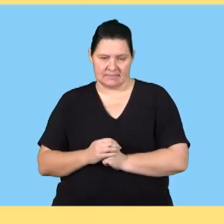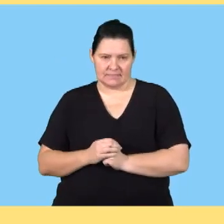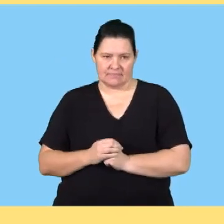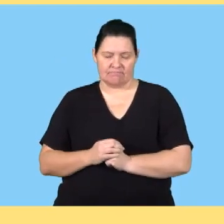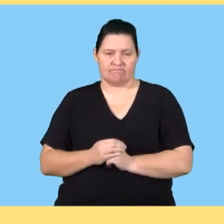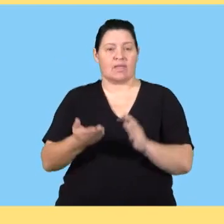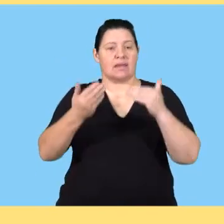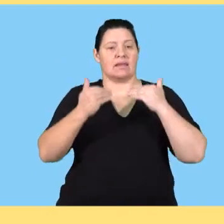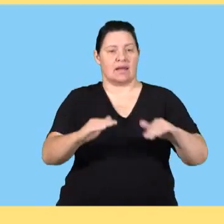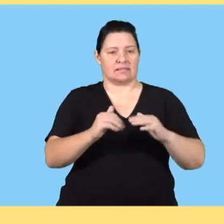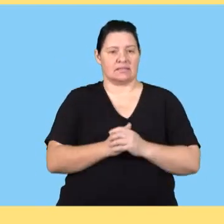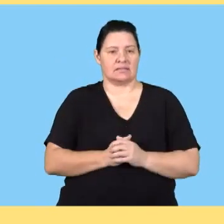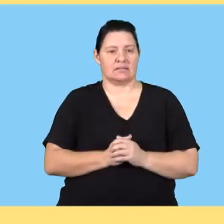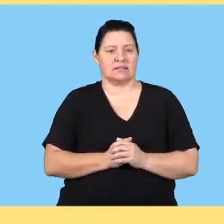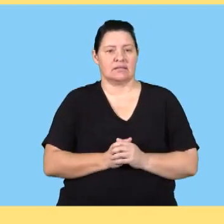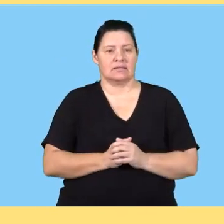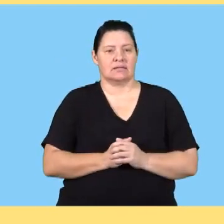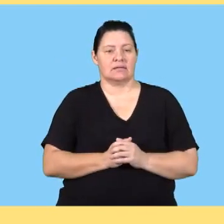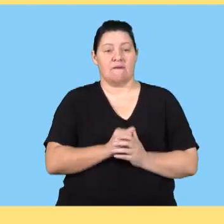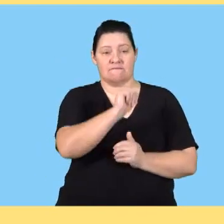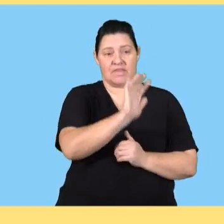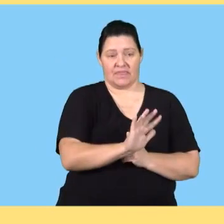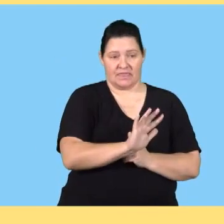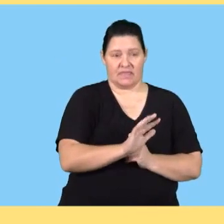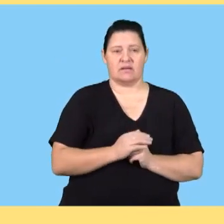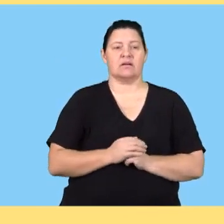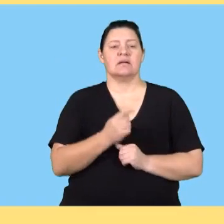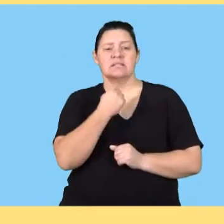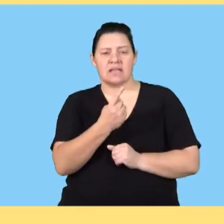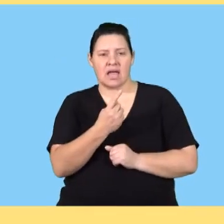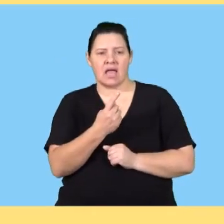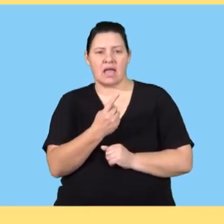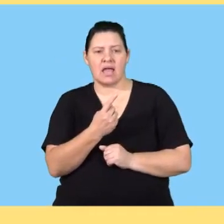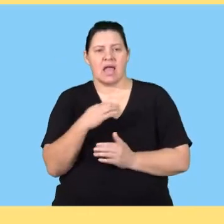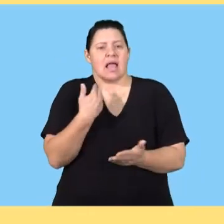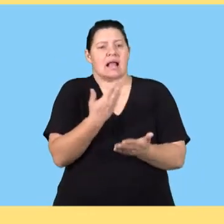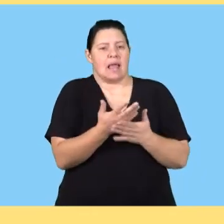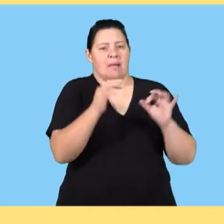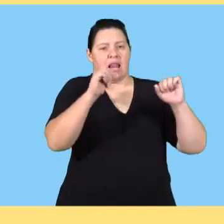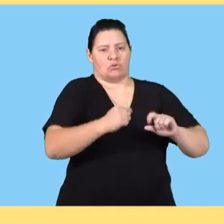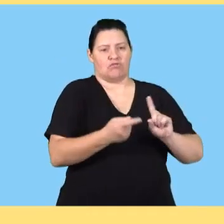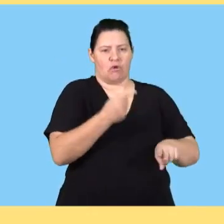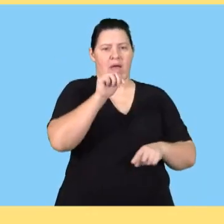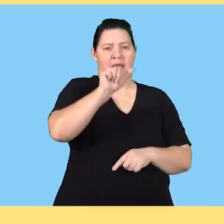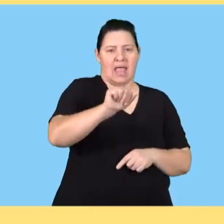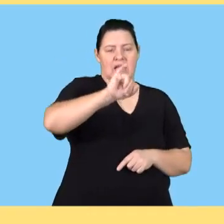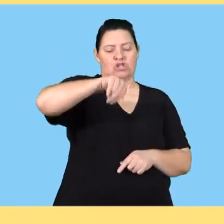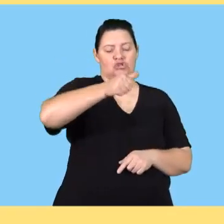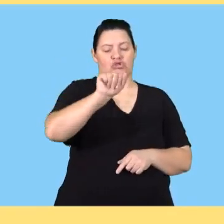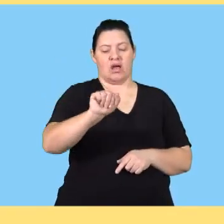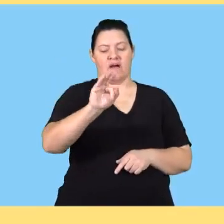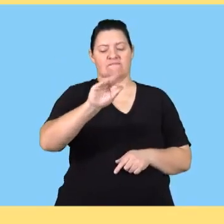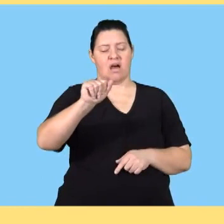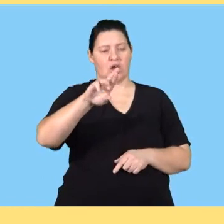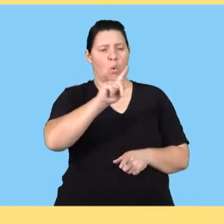trading stock. The next one on the 5th reads, claimed an allowance from A. Jaffa